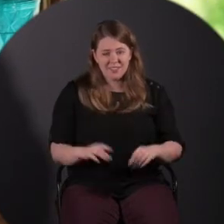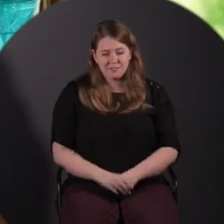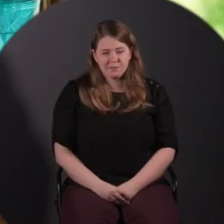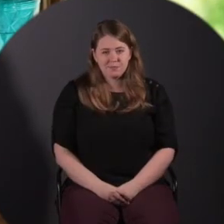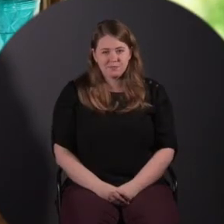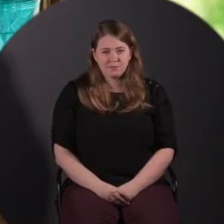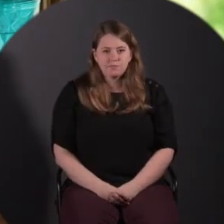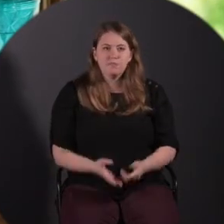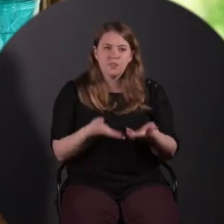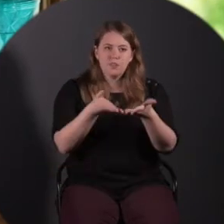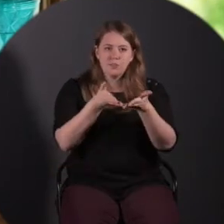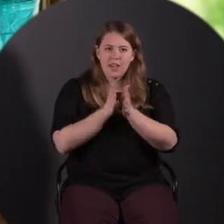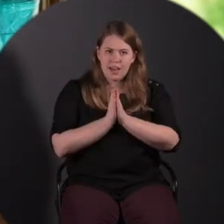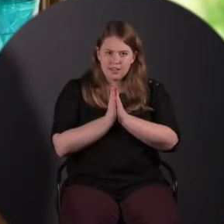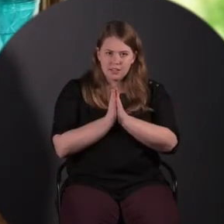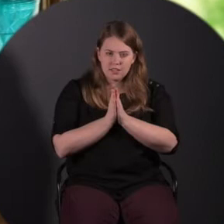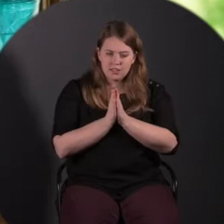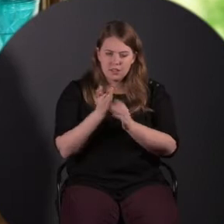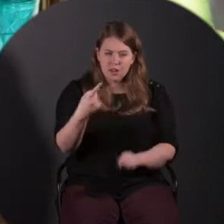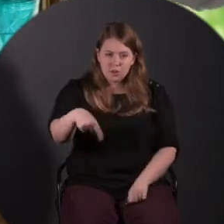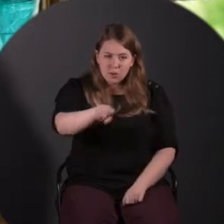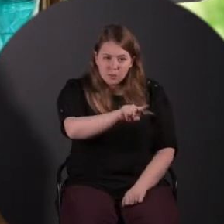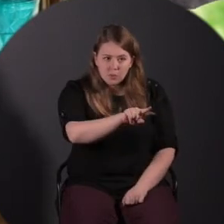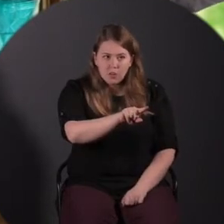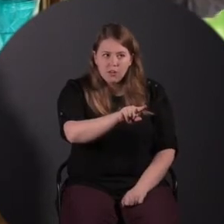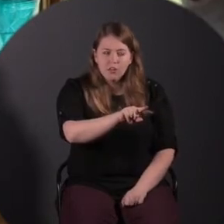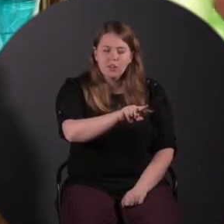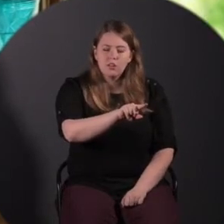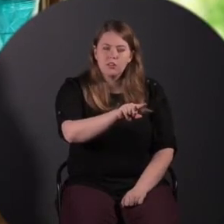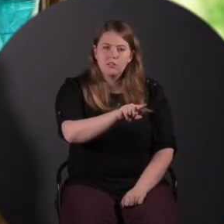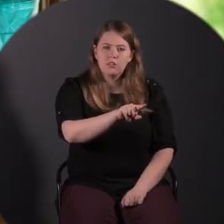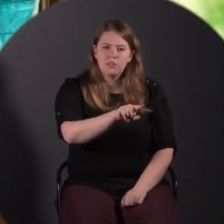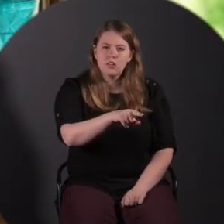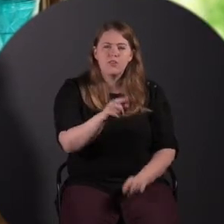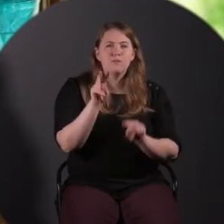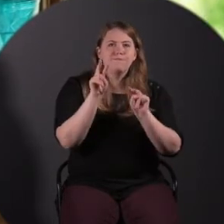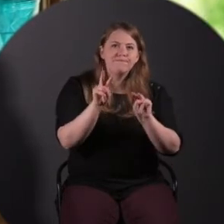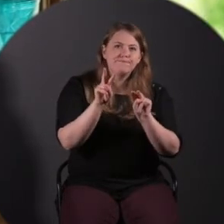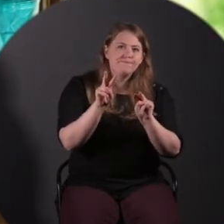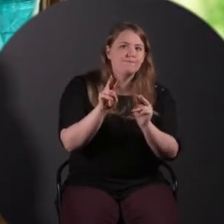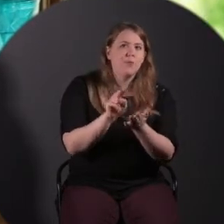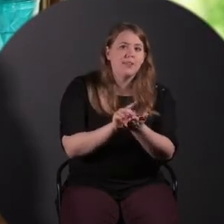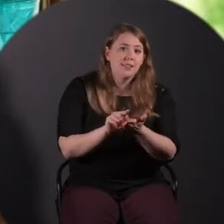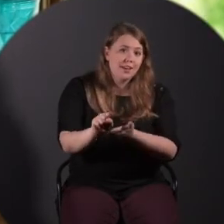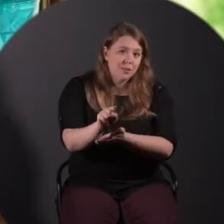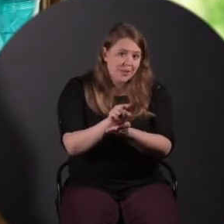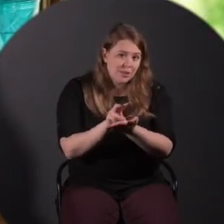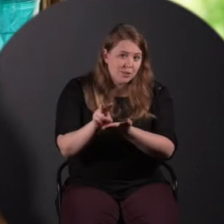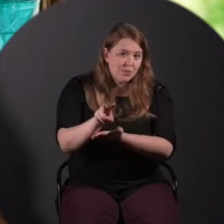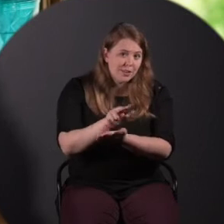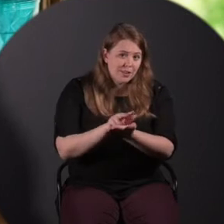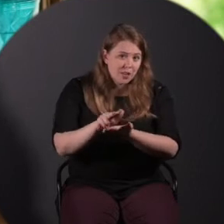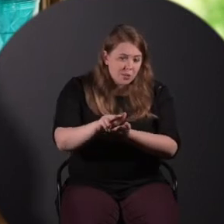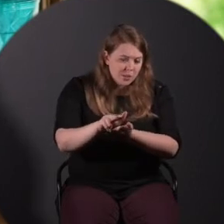And so I want to ask you today, as you begin looking towards the next several weeks, and maybe as you look back at the